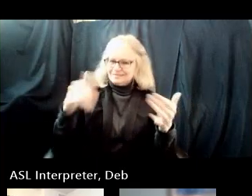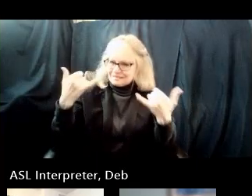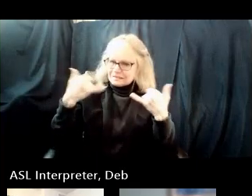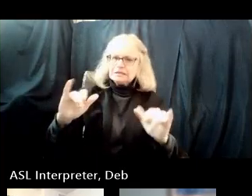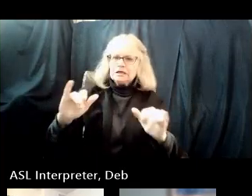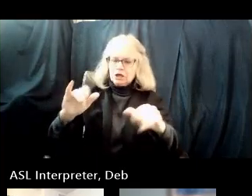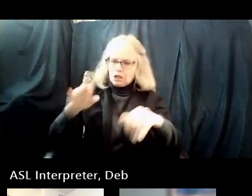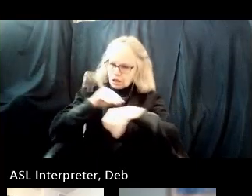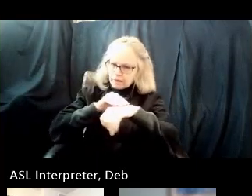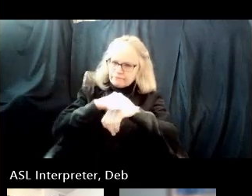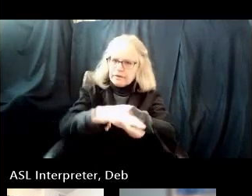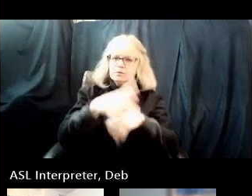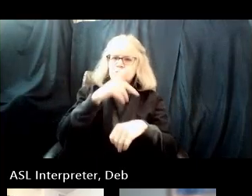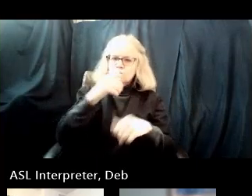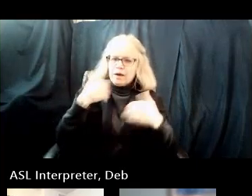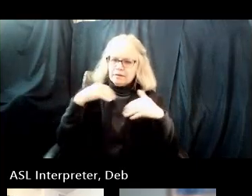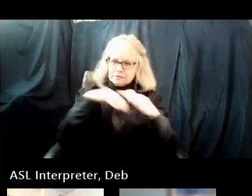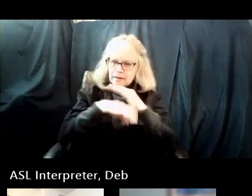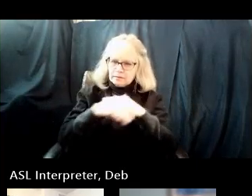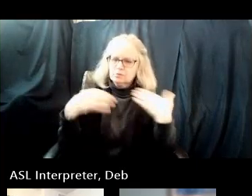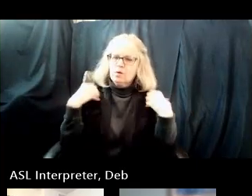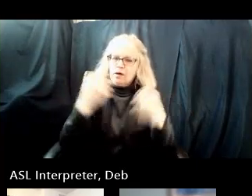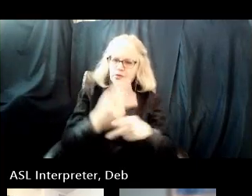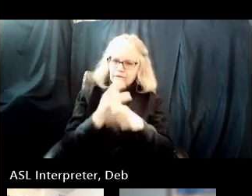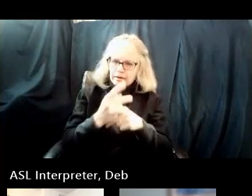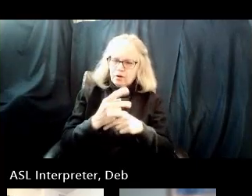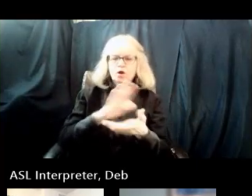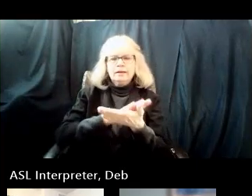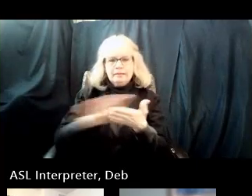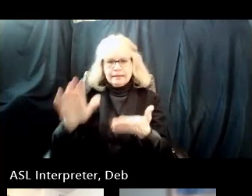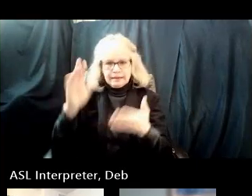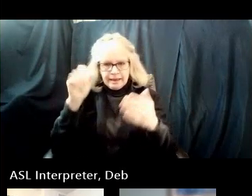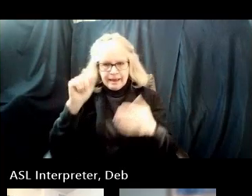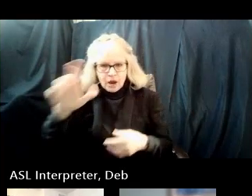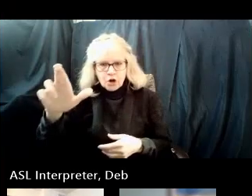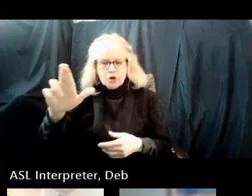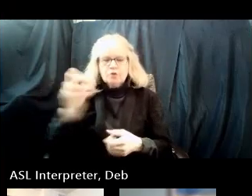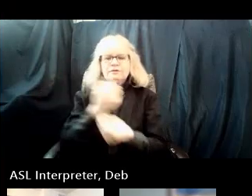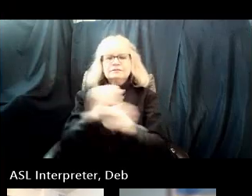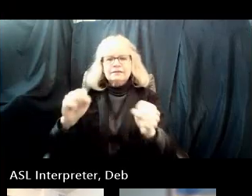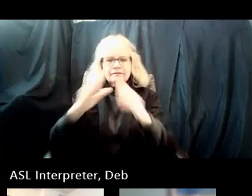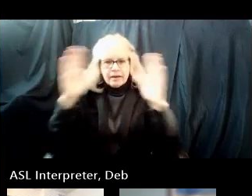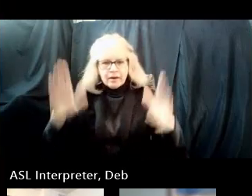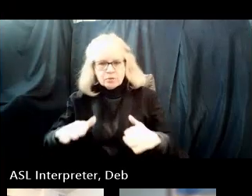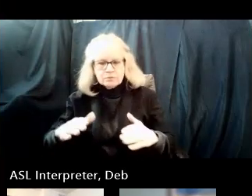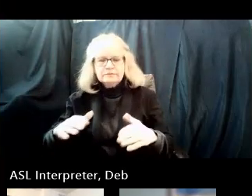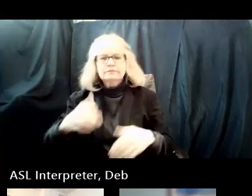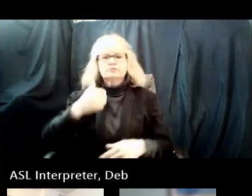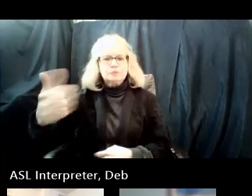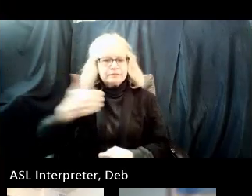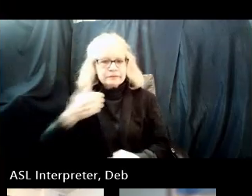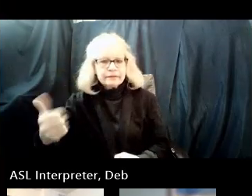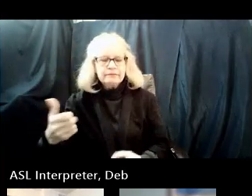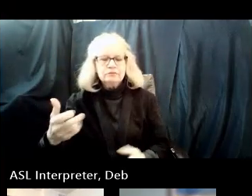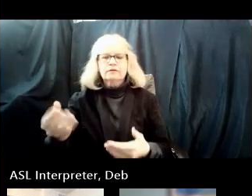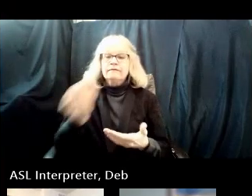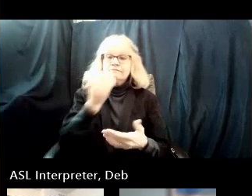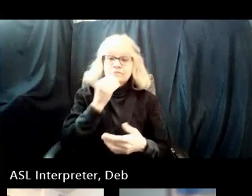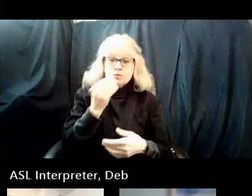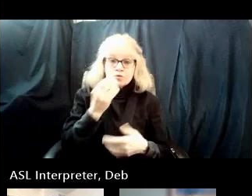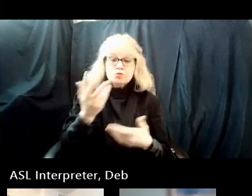structure who has access to healthcare, clean air, safe housing, transportation, food,